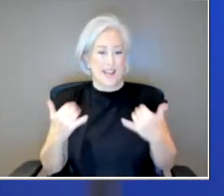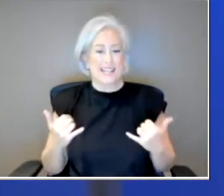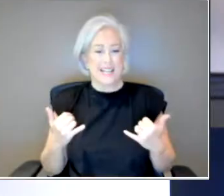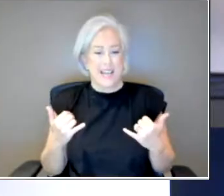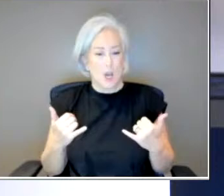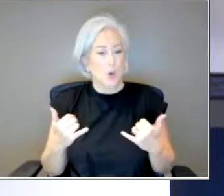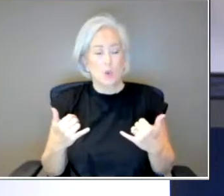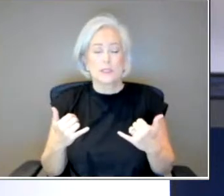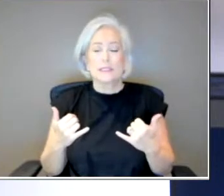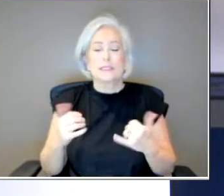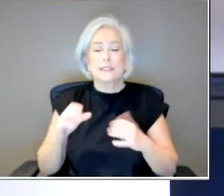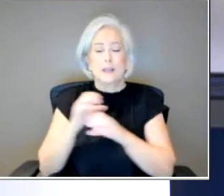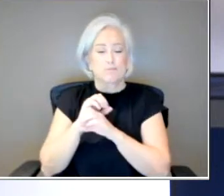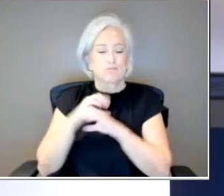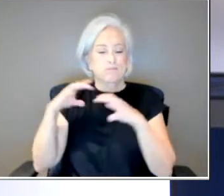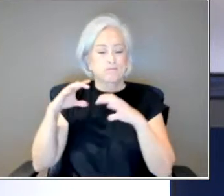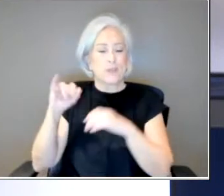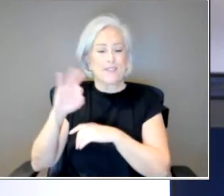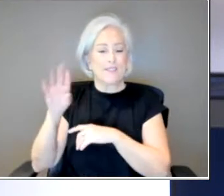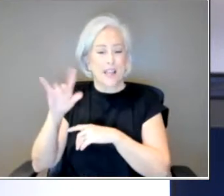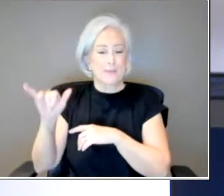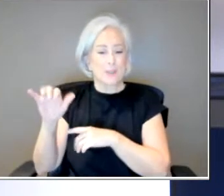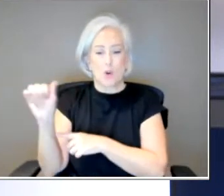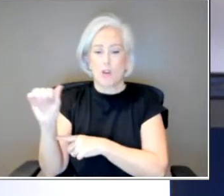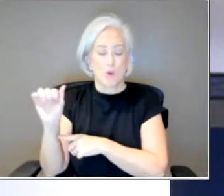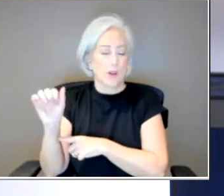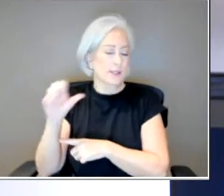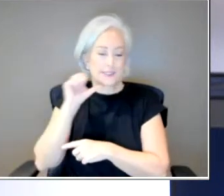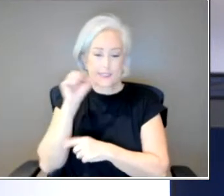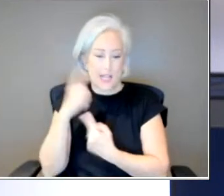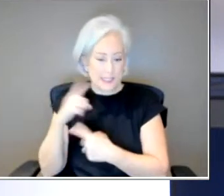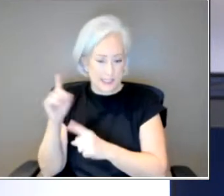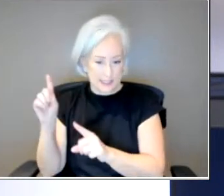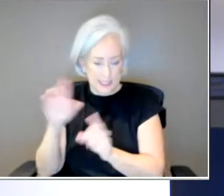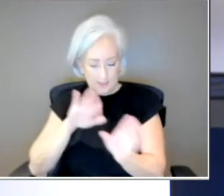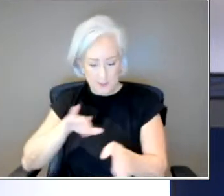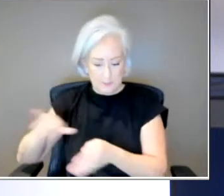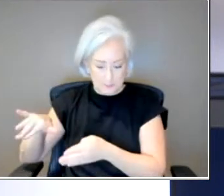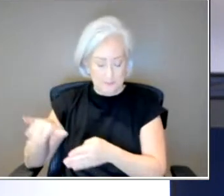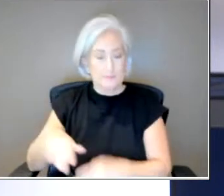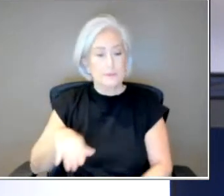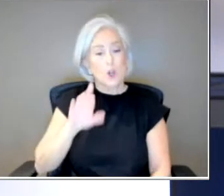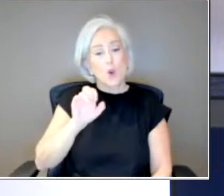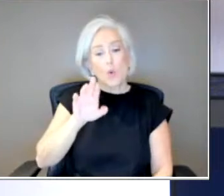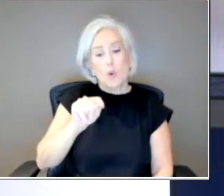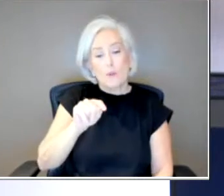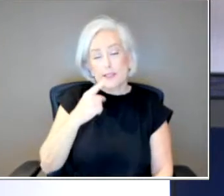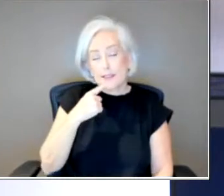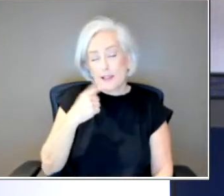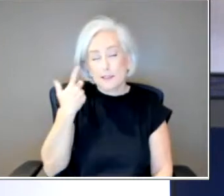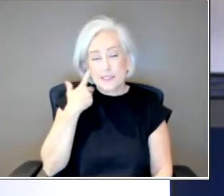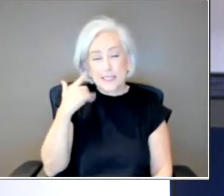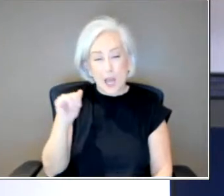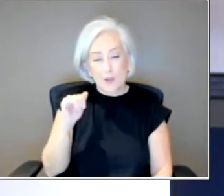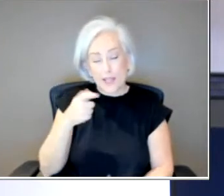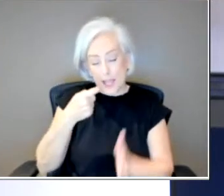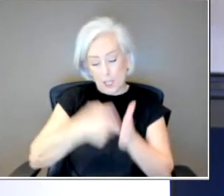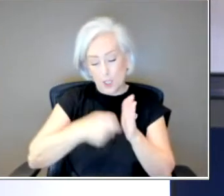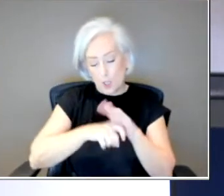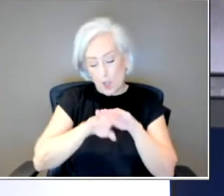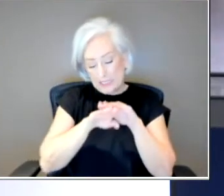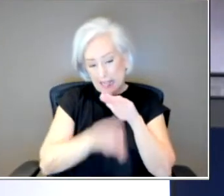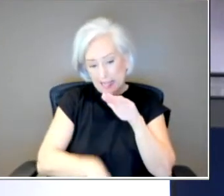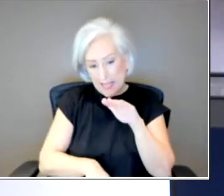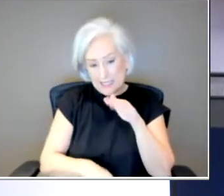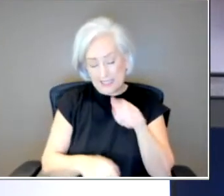procedure on. Rob just has a comment. He's pretty sure the cost is less than a total knee replacement. Yeah, so right